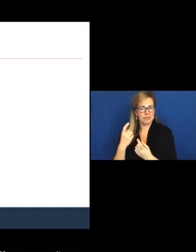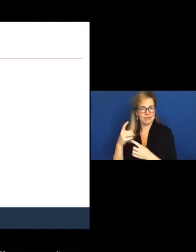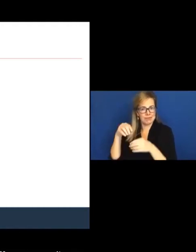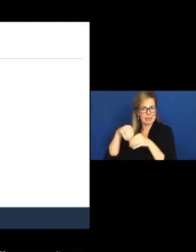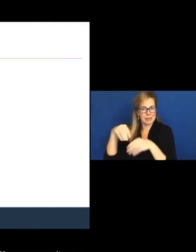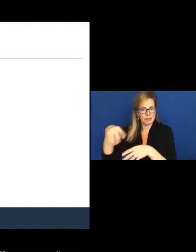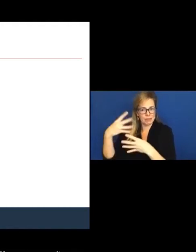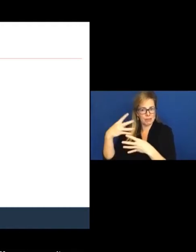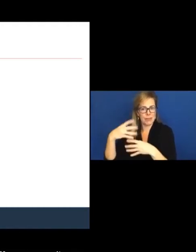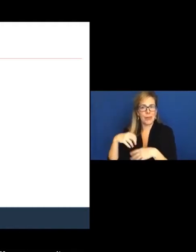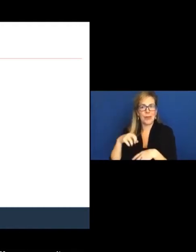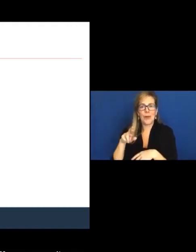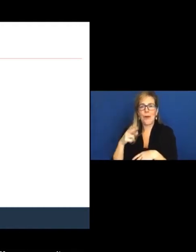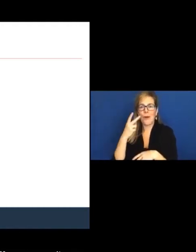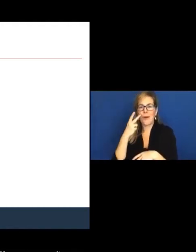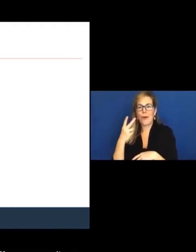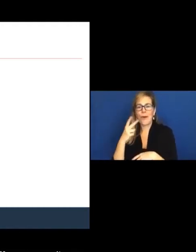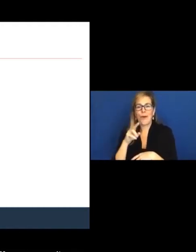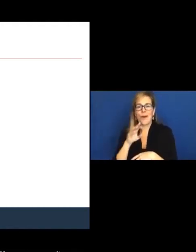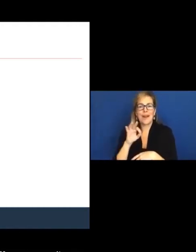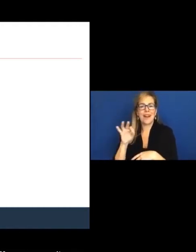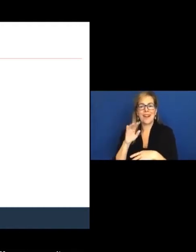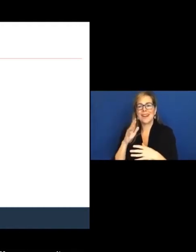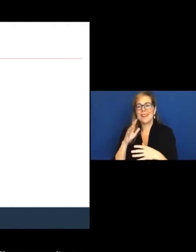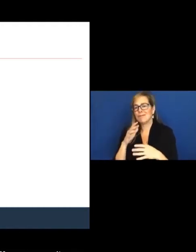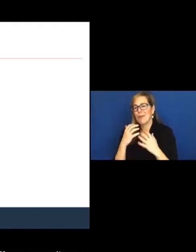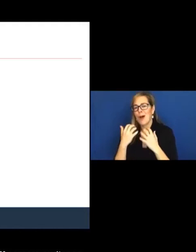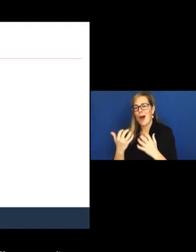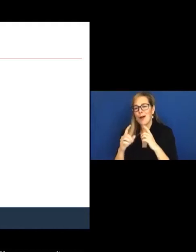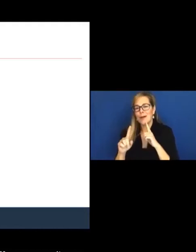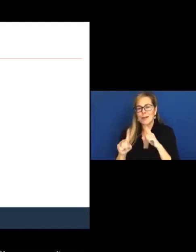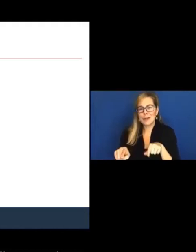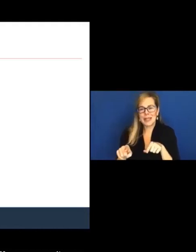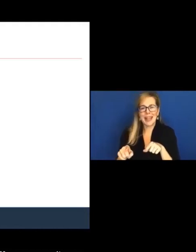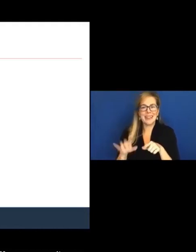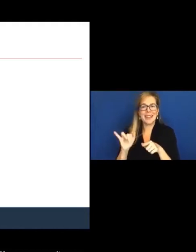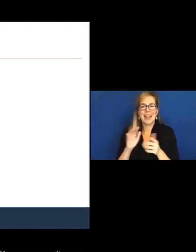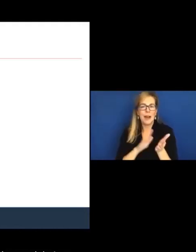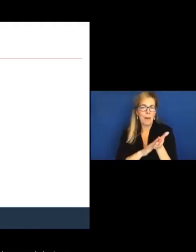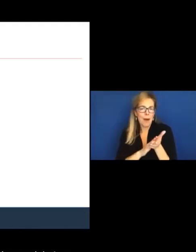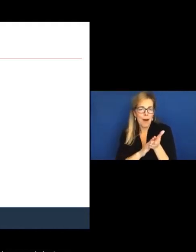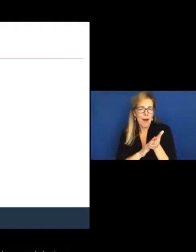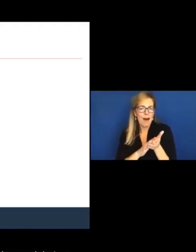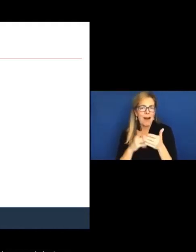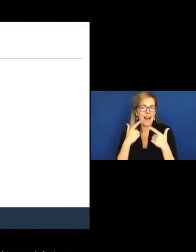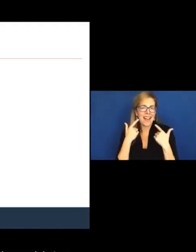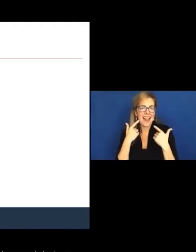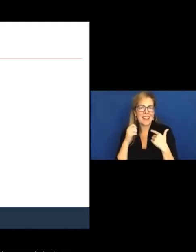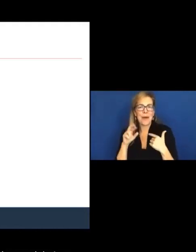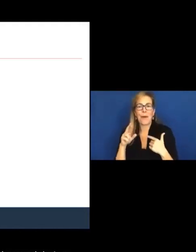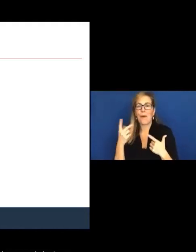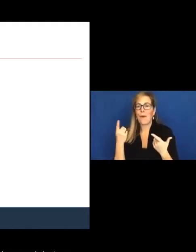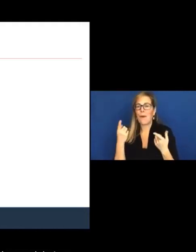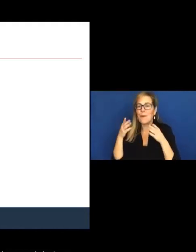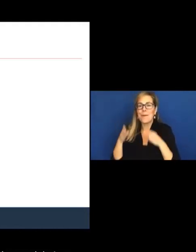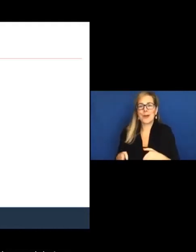audience reaction, such as applause or laughter. That dog that's barking in the background